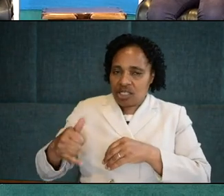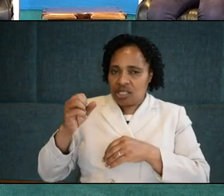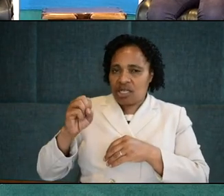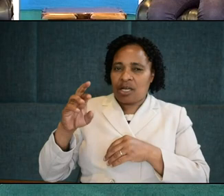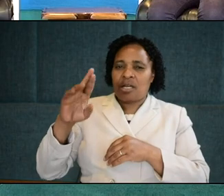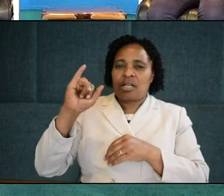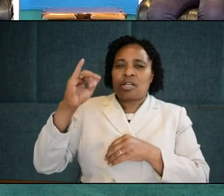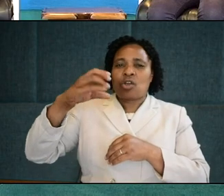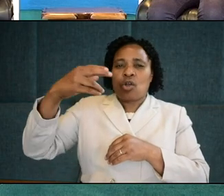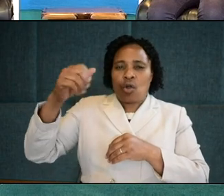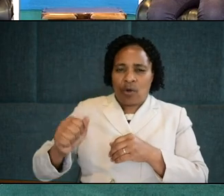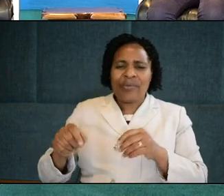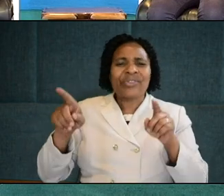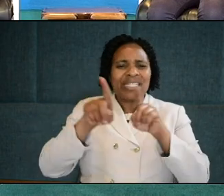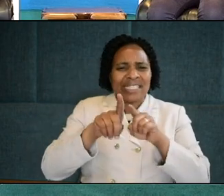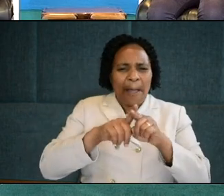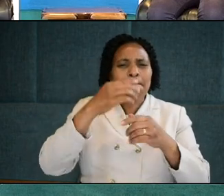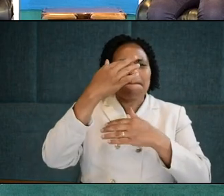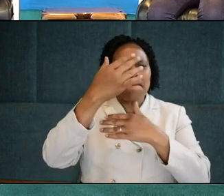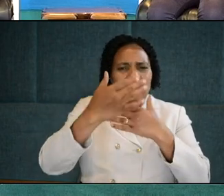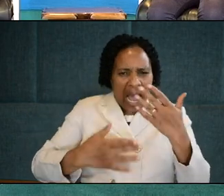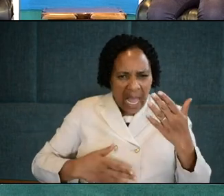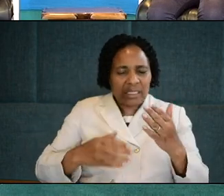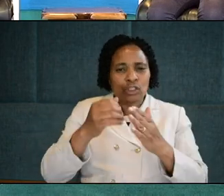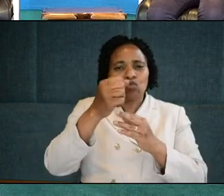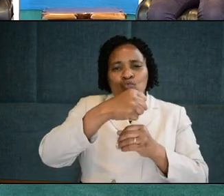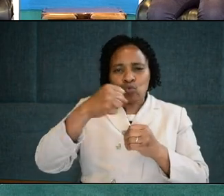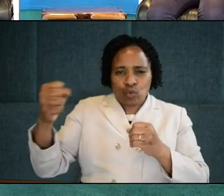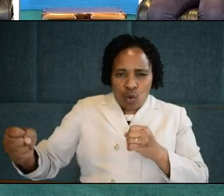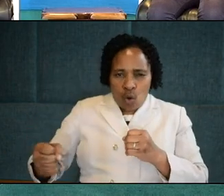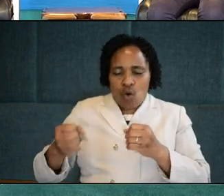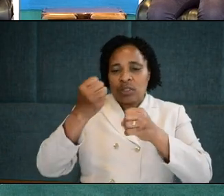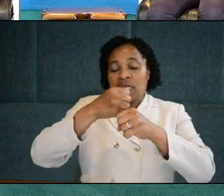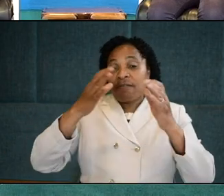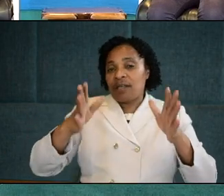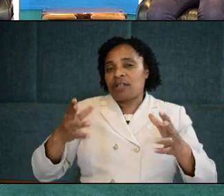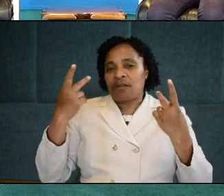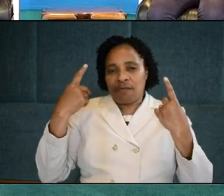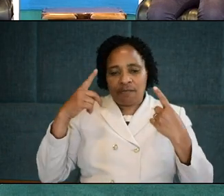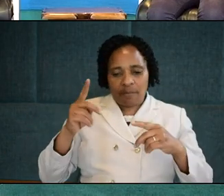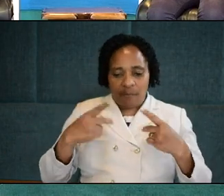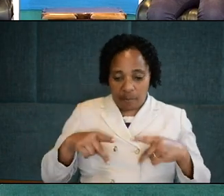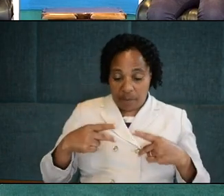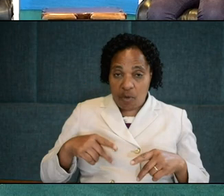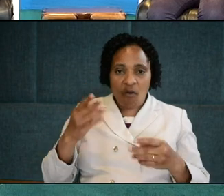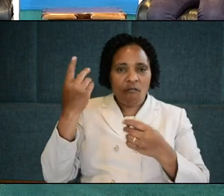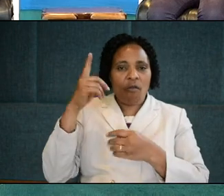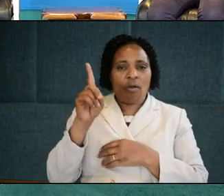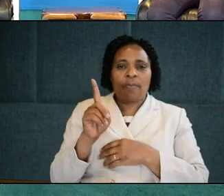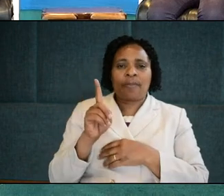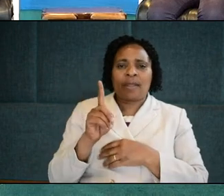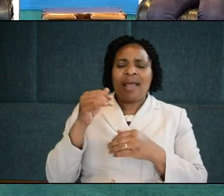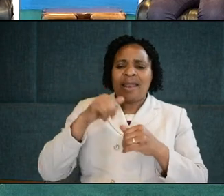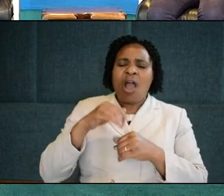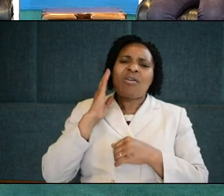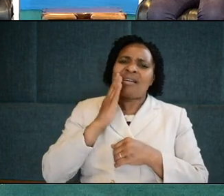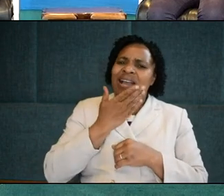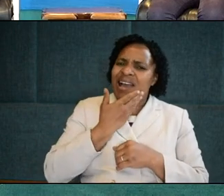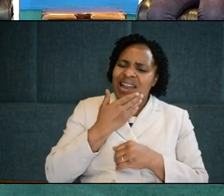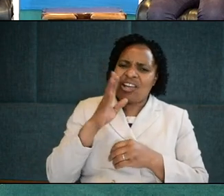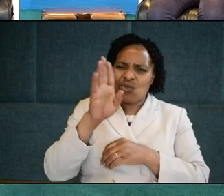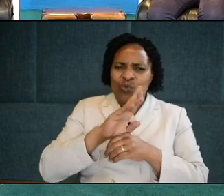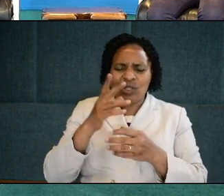the blood on the doorpost ensured the salvation of people. And it's interesting to me that the color used is actually